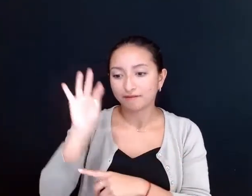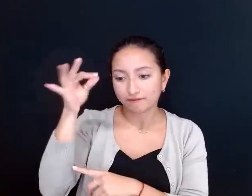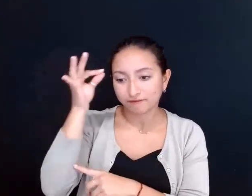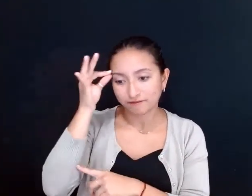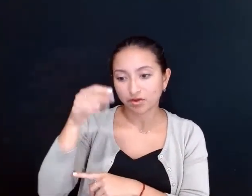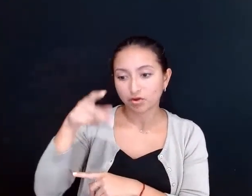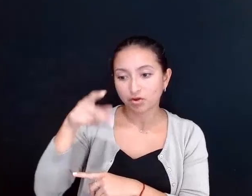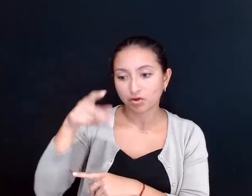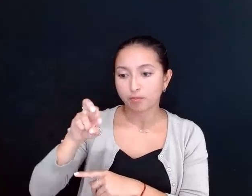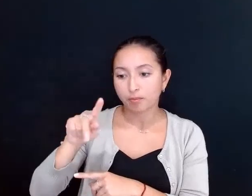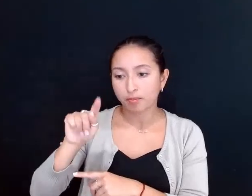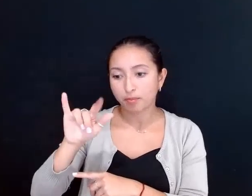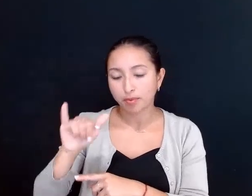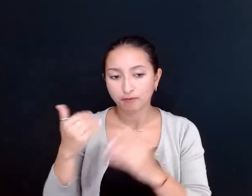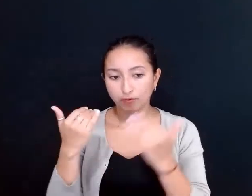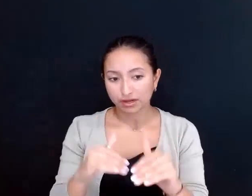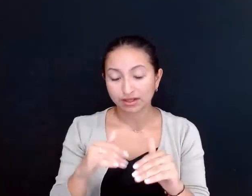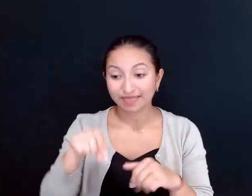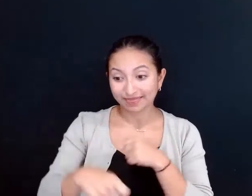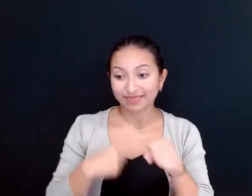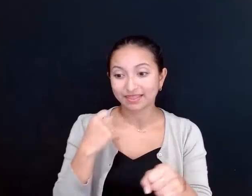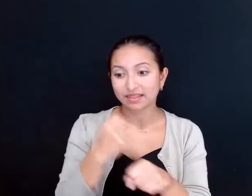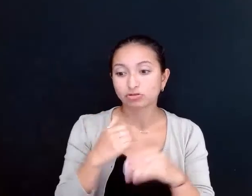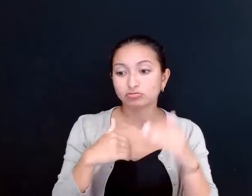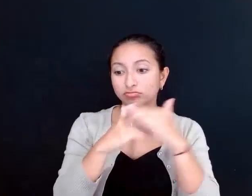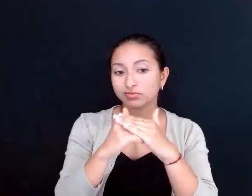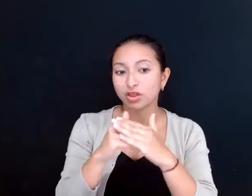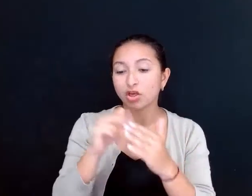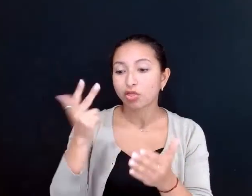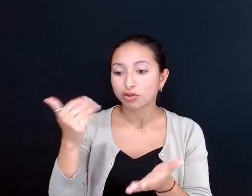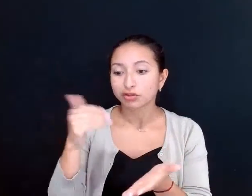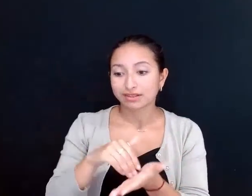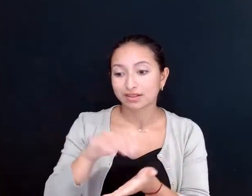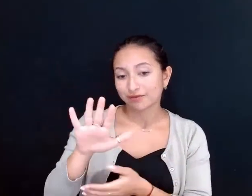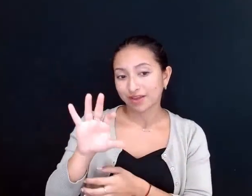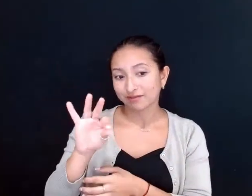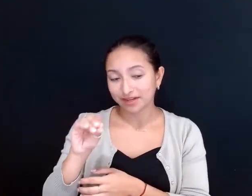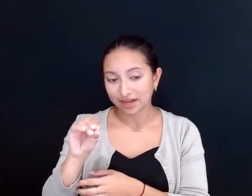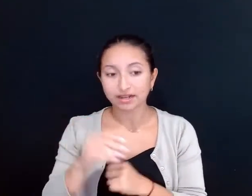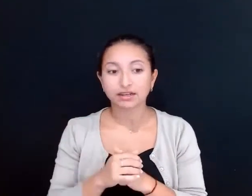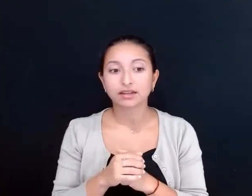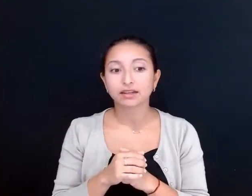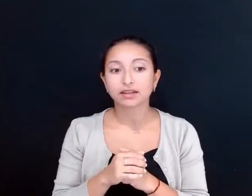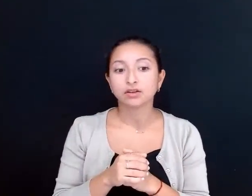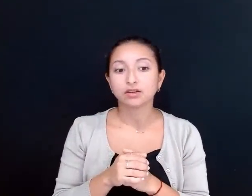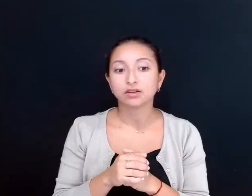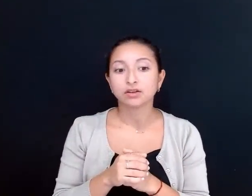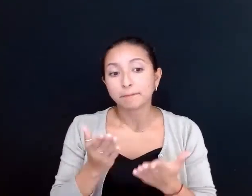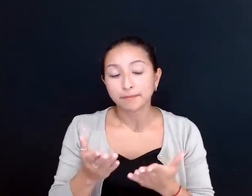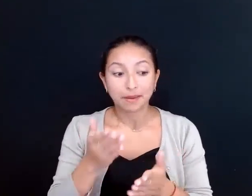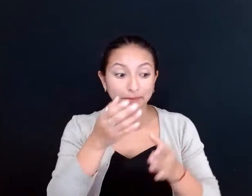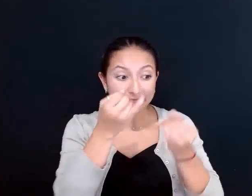income. So this year it's up to 13,590. So Mm. there may be opportunities if individuals are